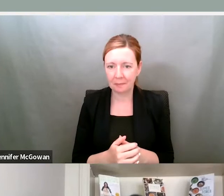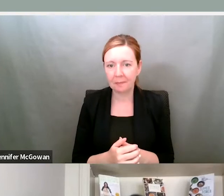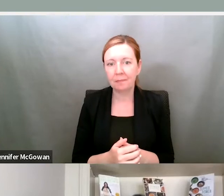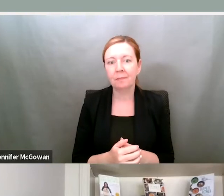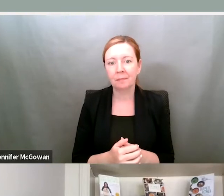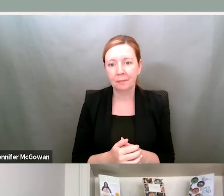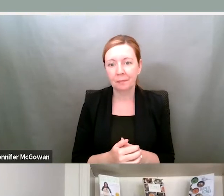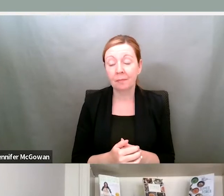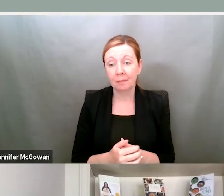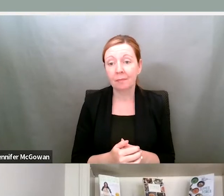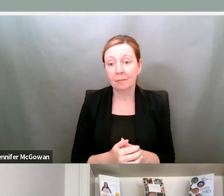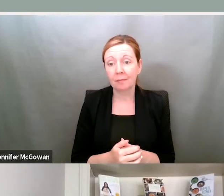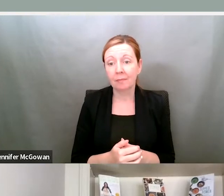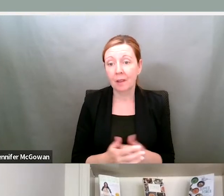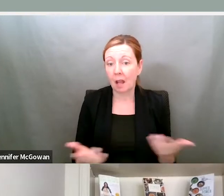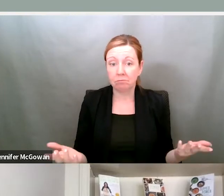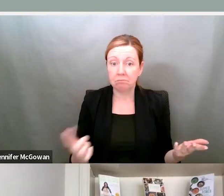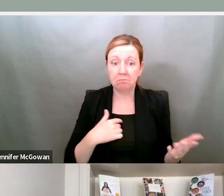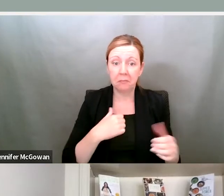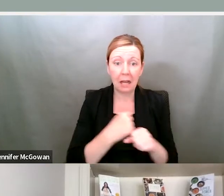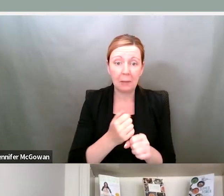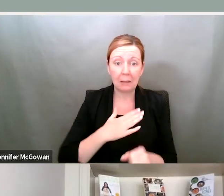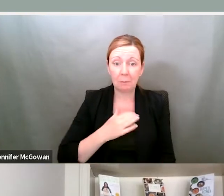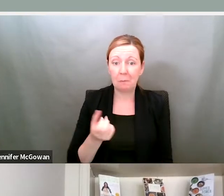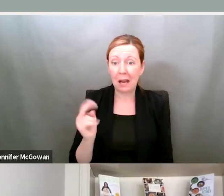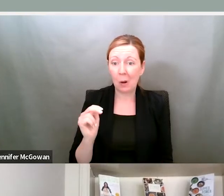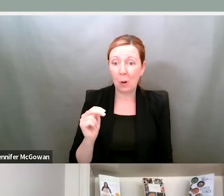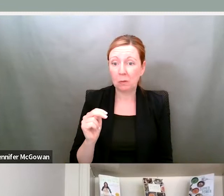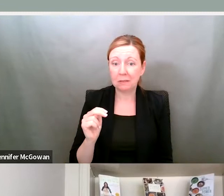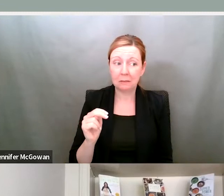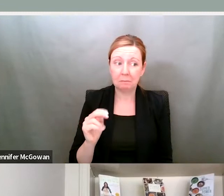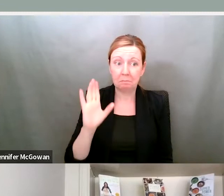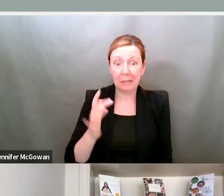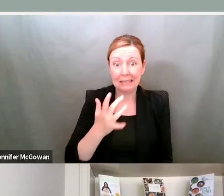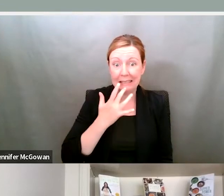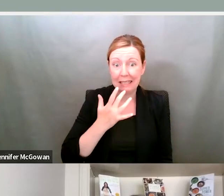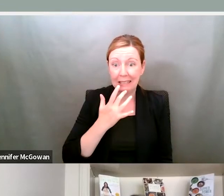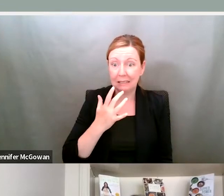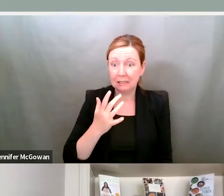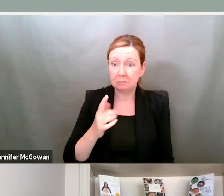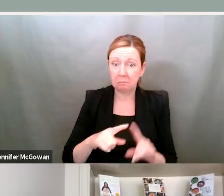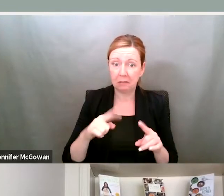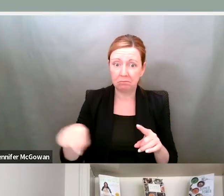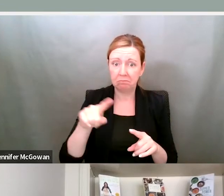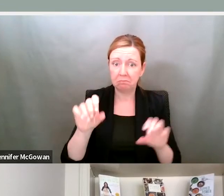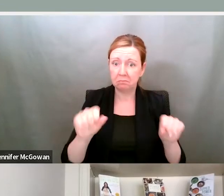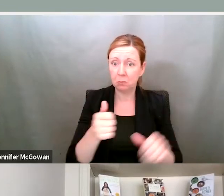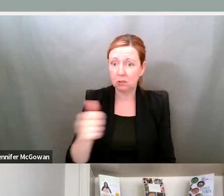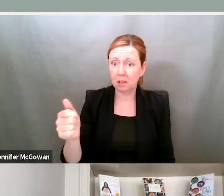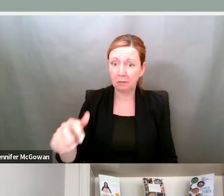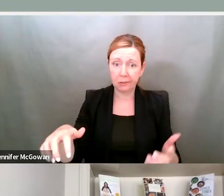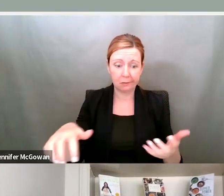You can, I made my own formulations just kind of by taste, but you can do the same thing and just make your